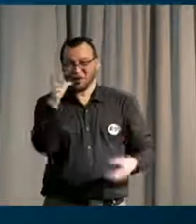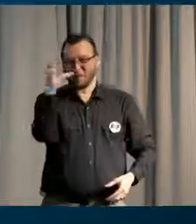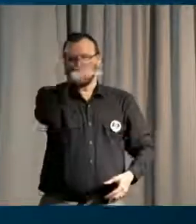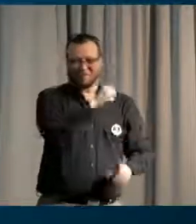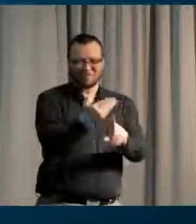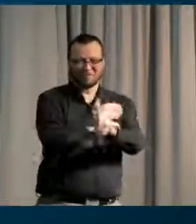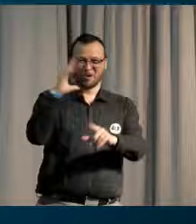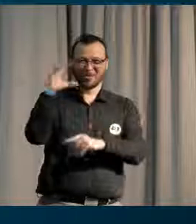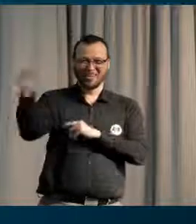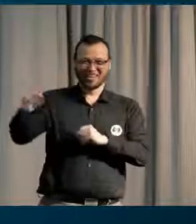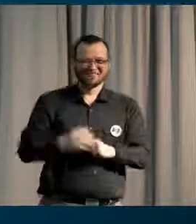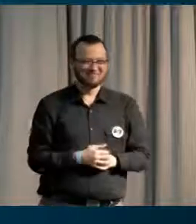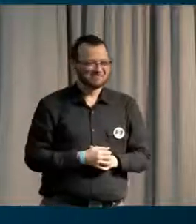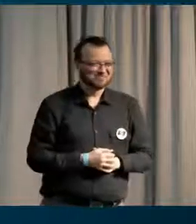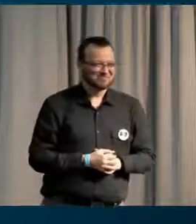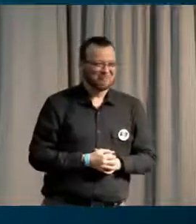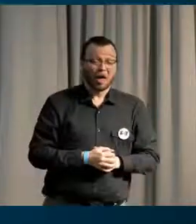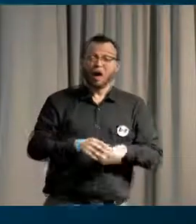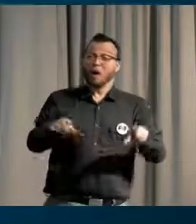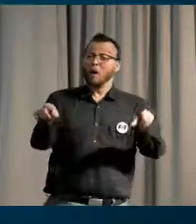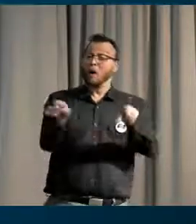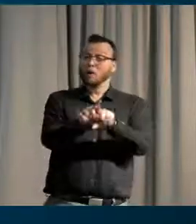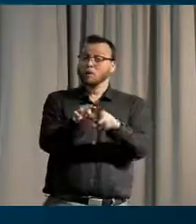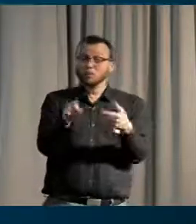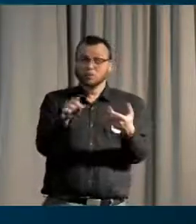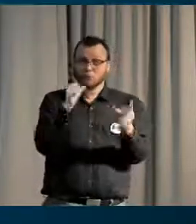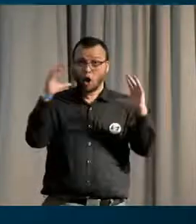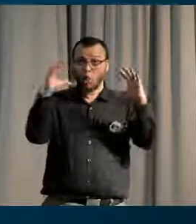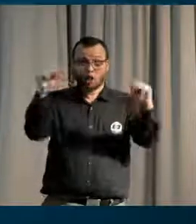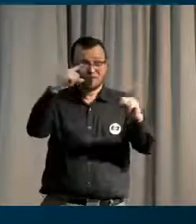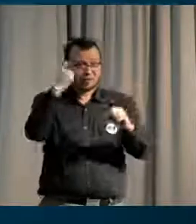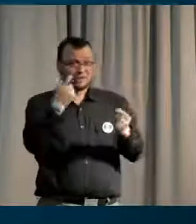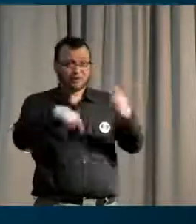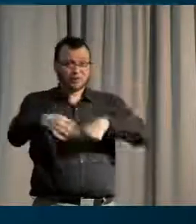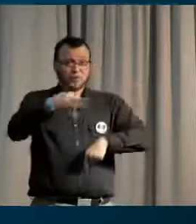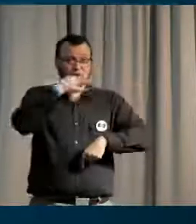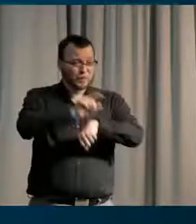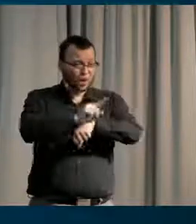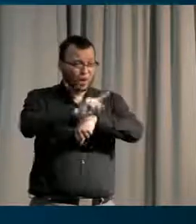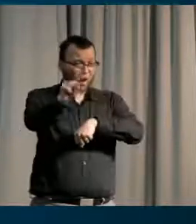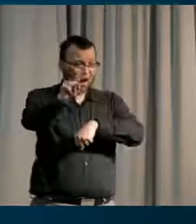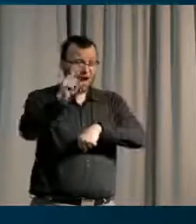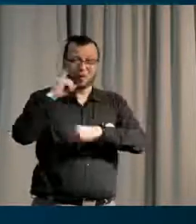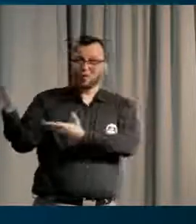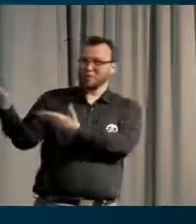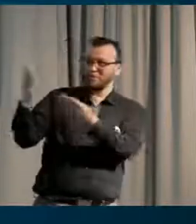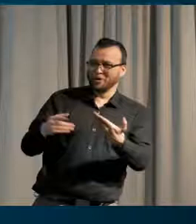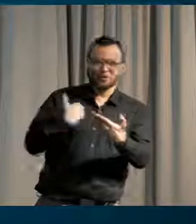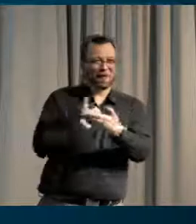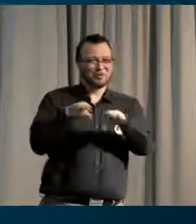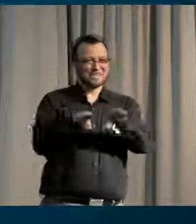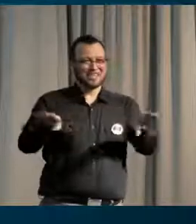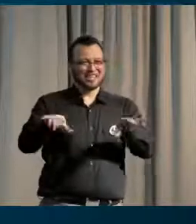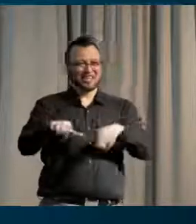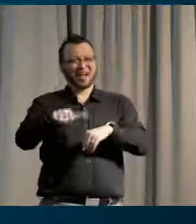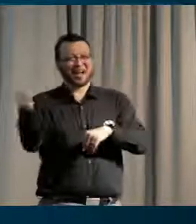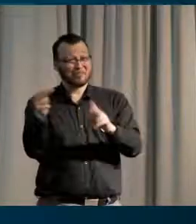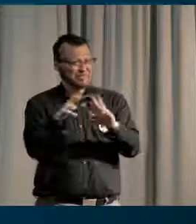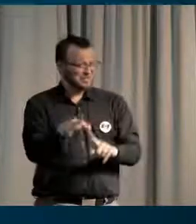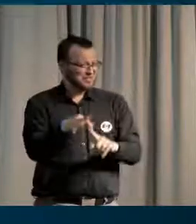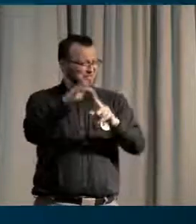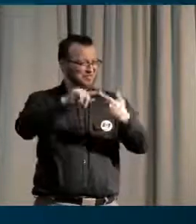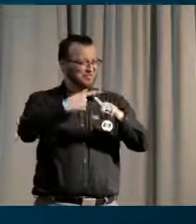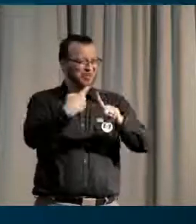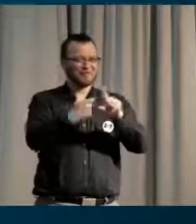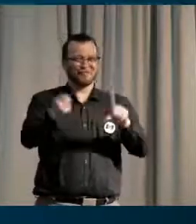before you leave. And so everyone, also just don't go anywhere because at 1 o'clock, we are going to be bringing on stage here with us another very special friend